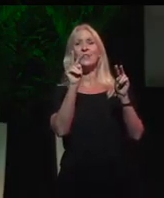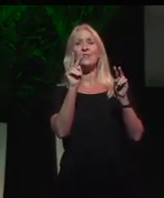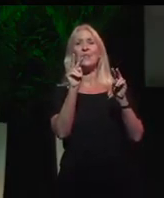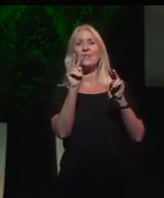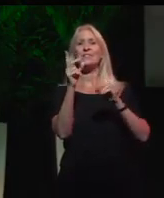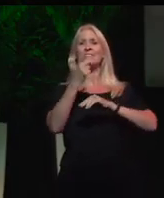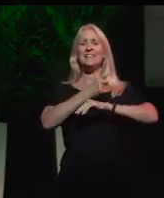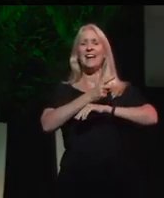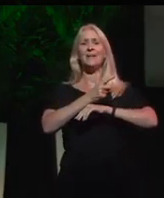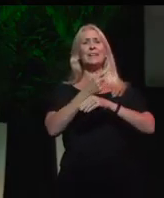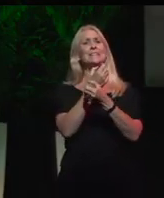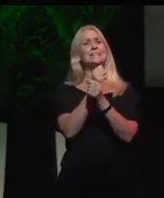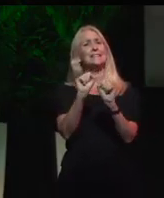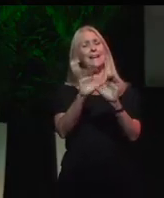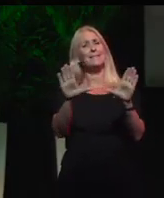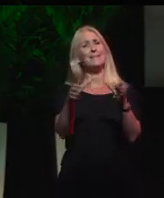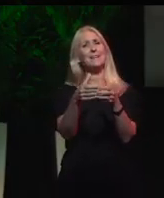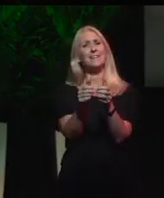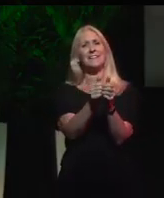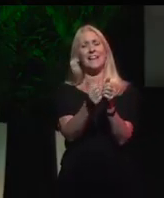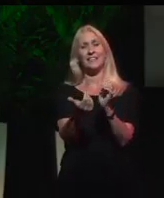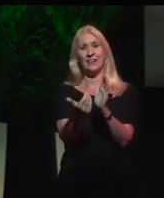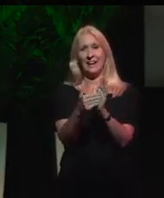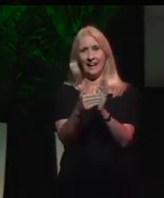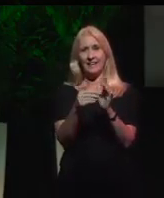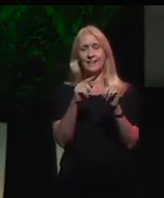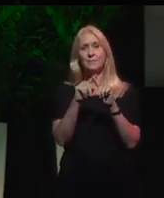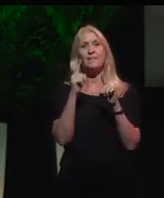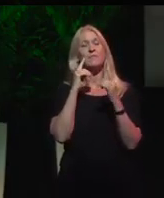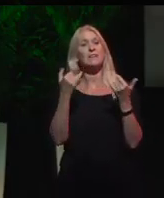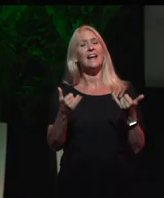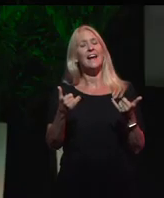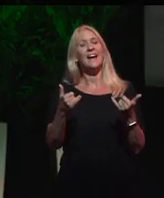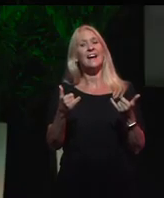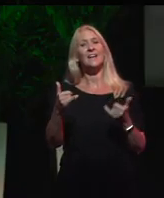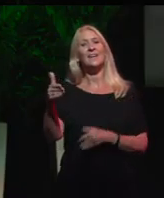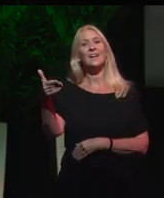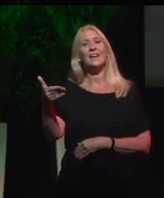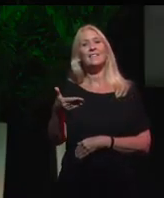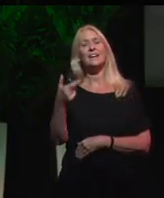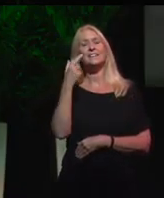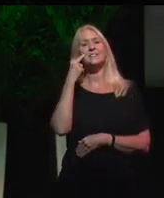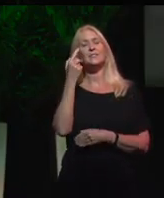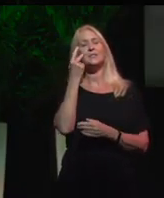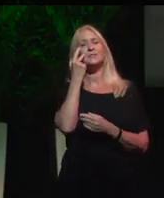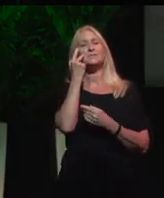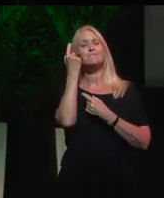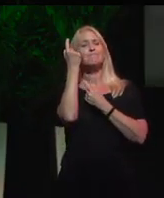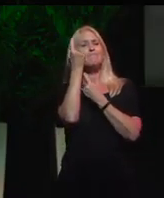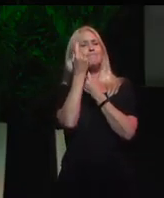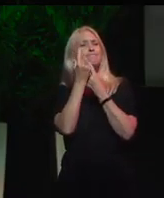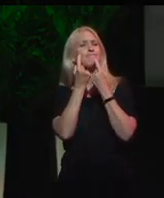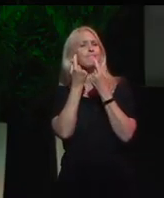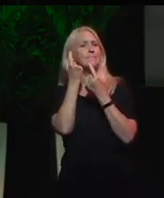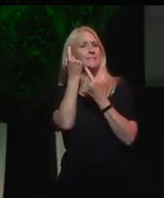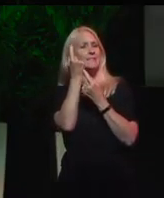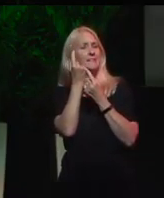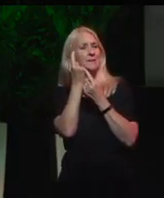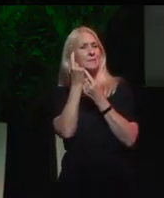safely reconvene. For now, I invite you to reflect on the following question.